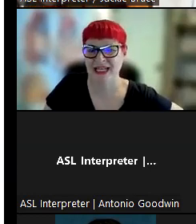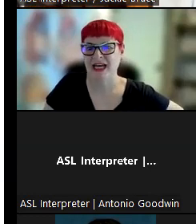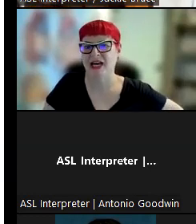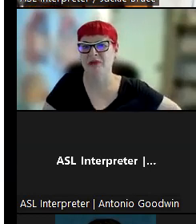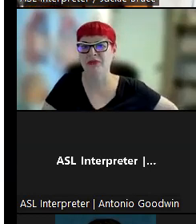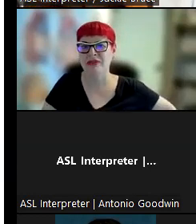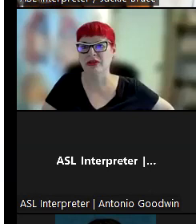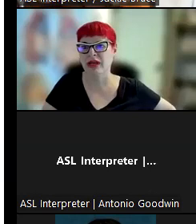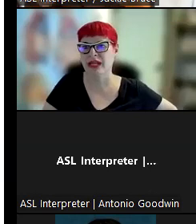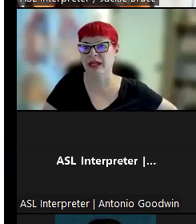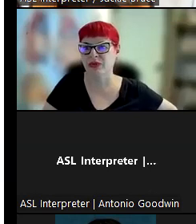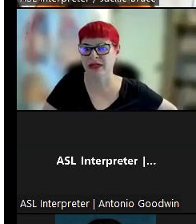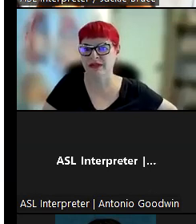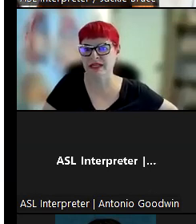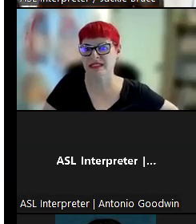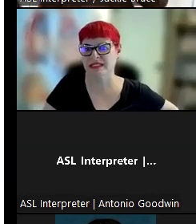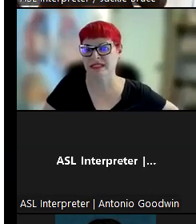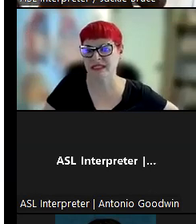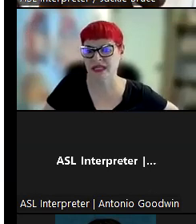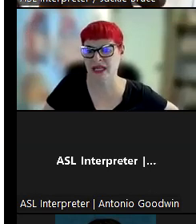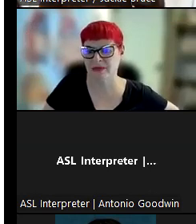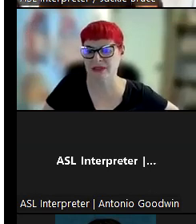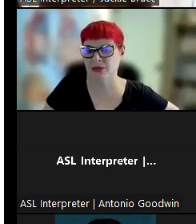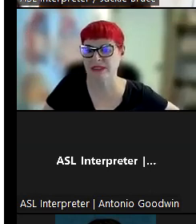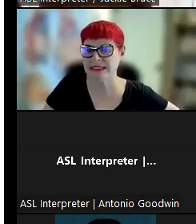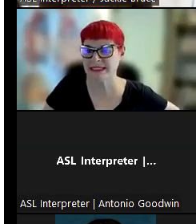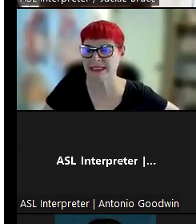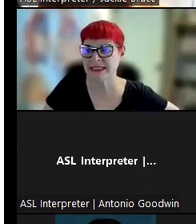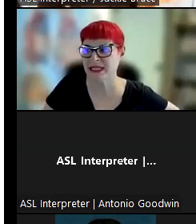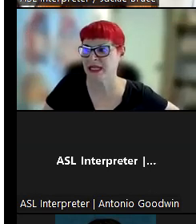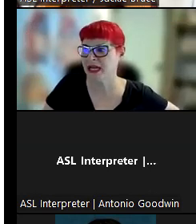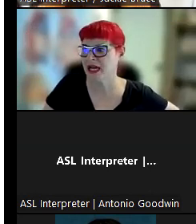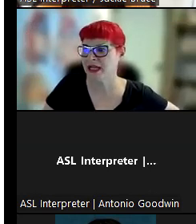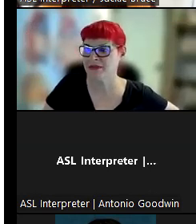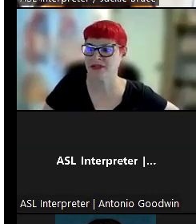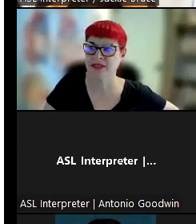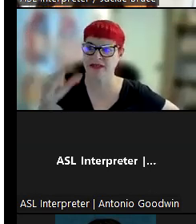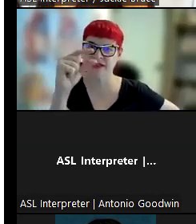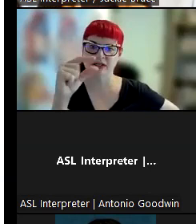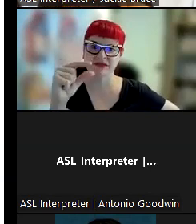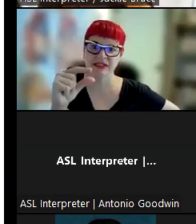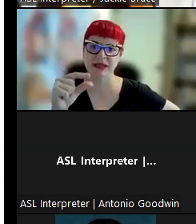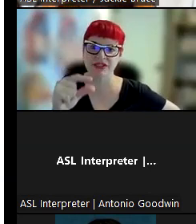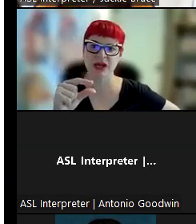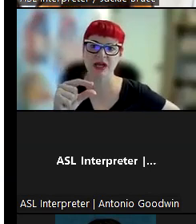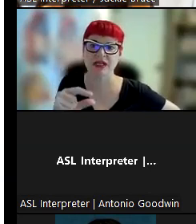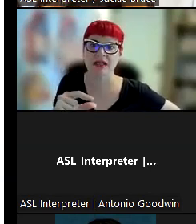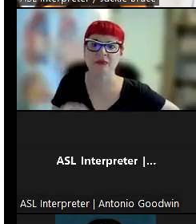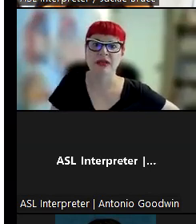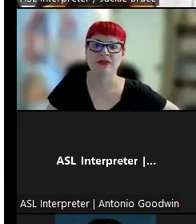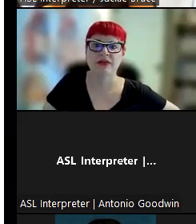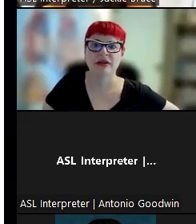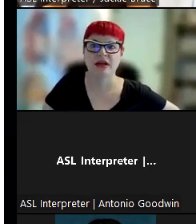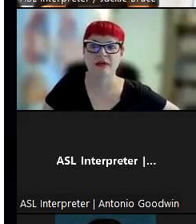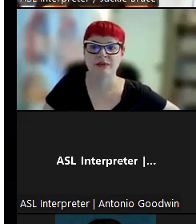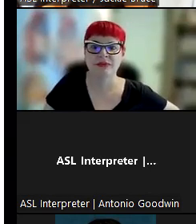again, I bring this so you can see I am doing this much of a snapshot,